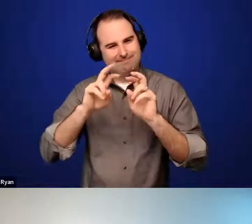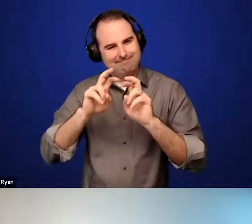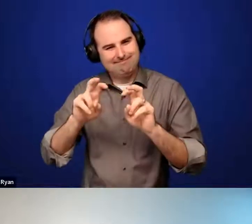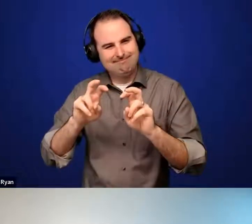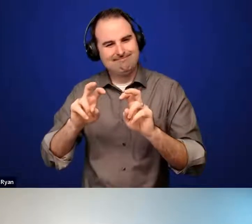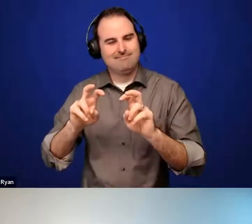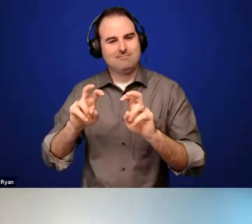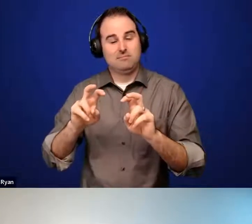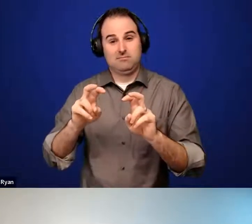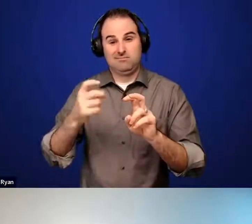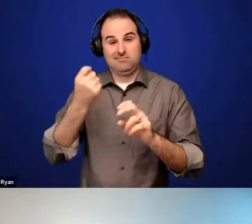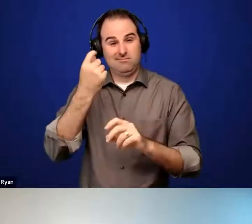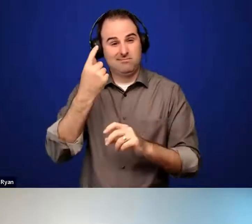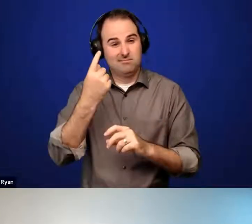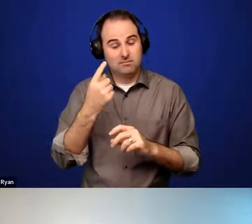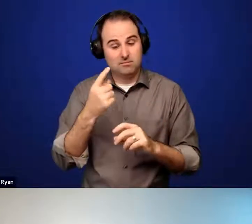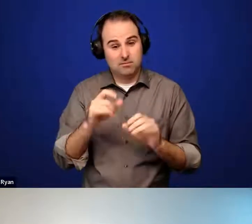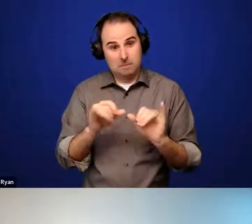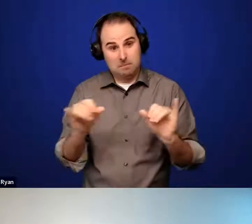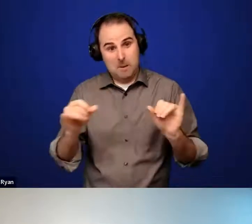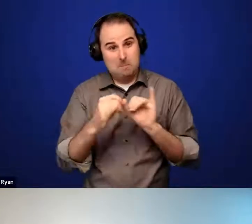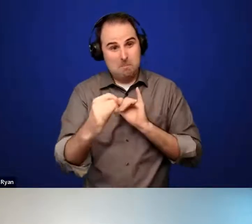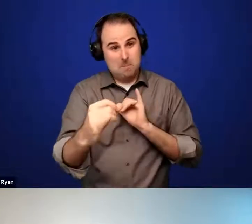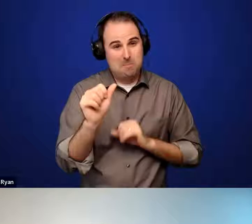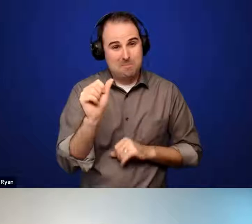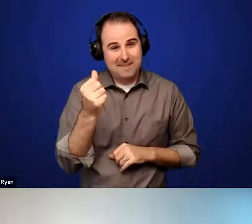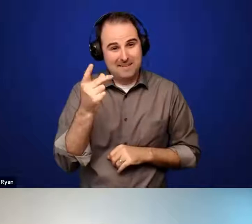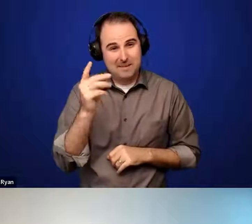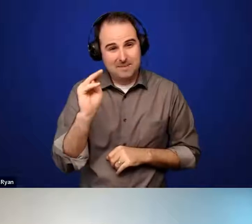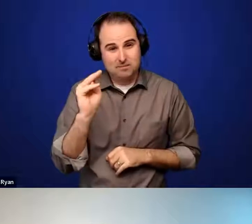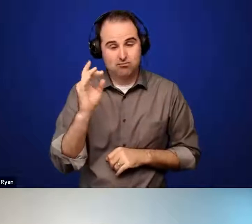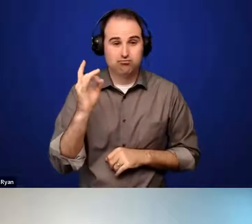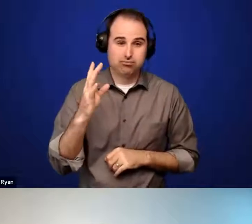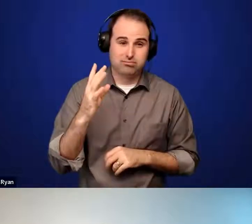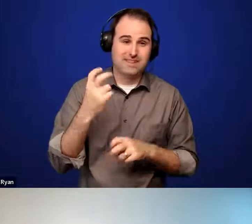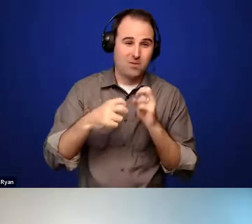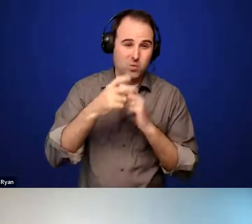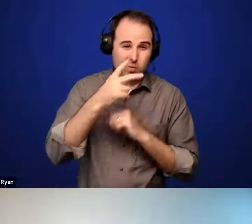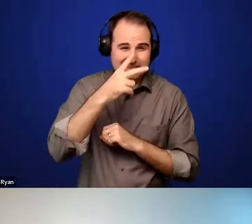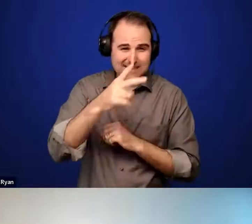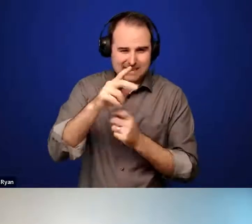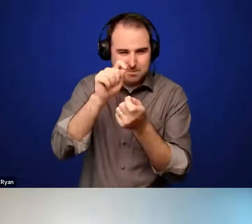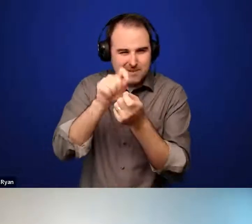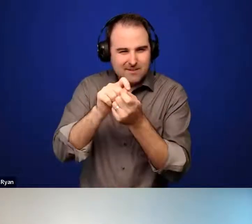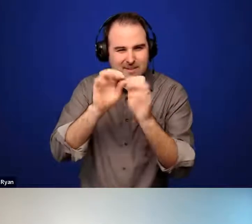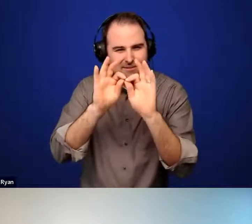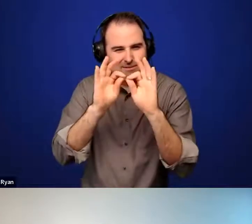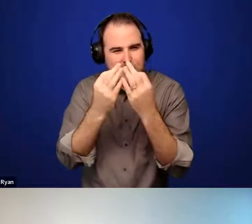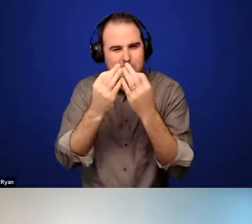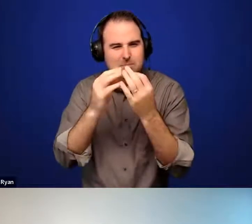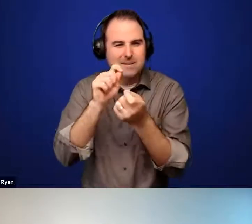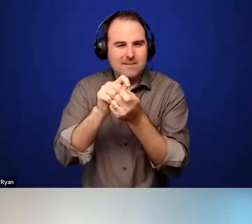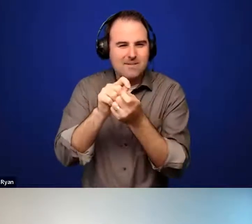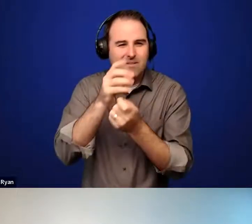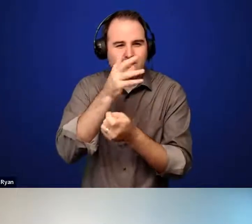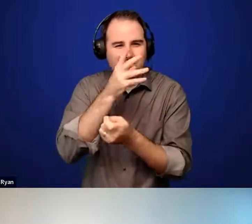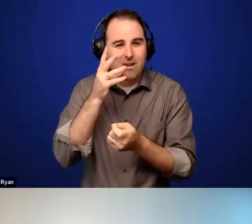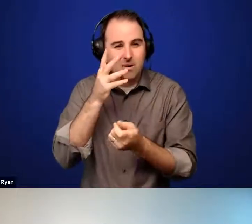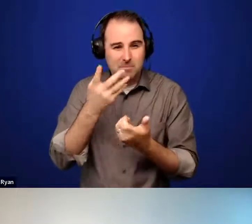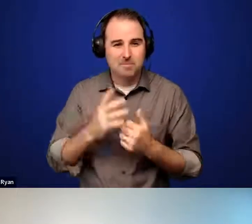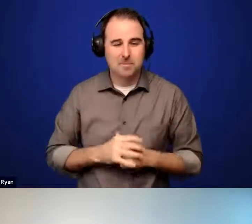is quite difficult to see how that can impact on a very specific farm in a very specific context. And I think one